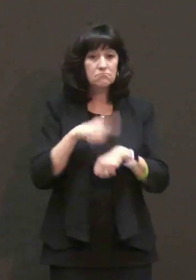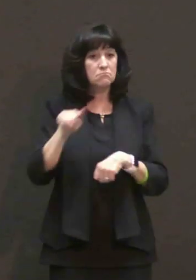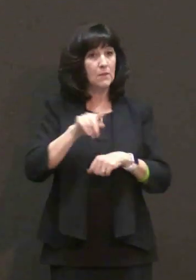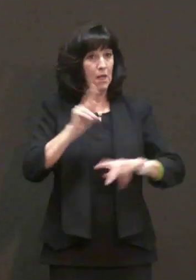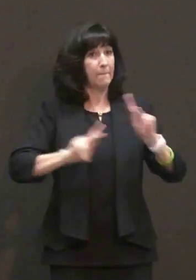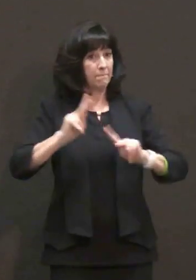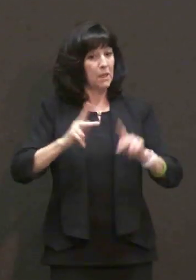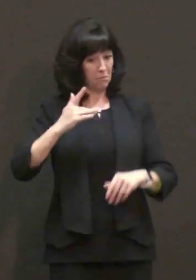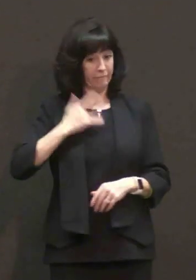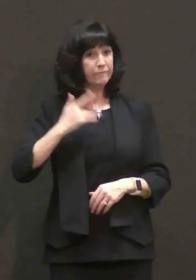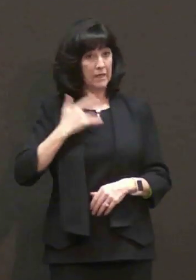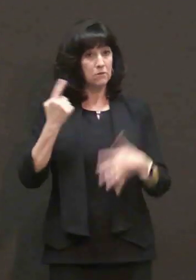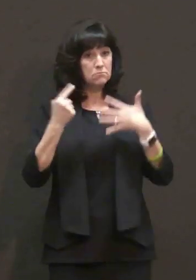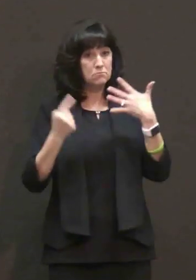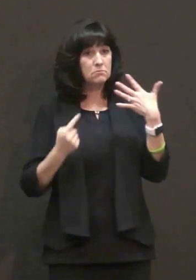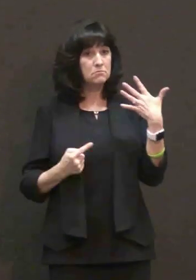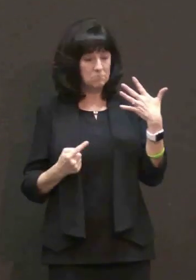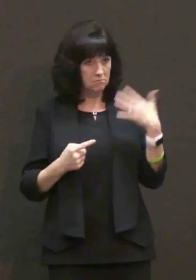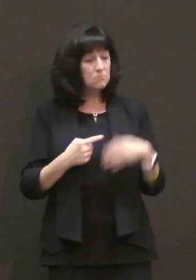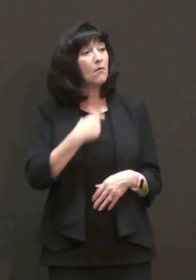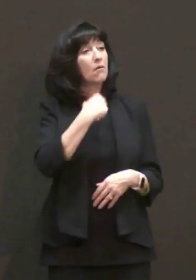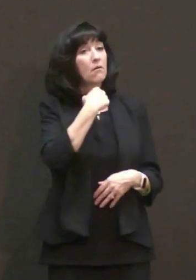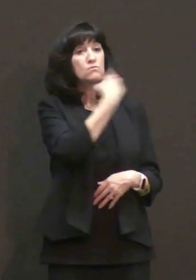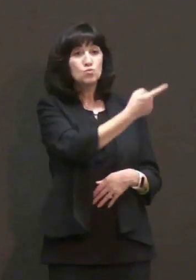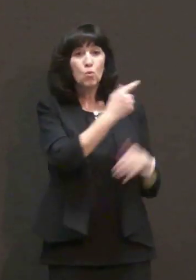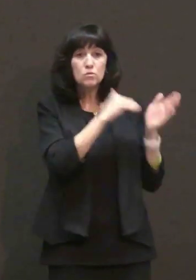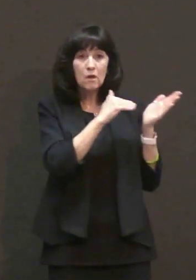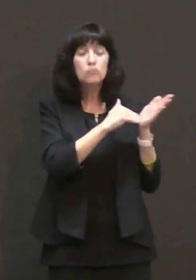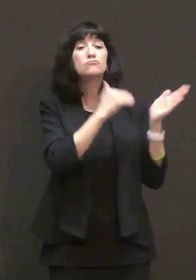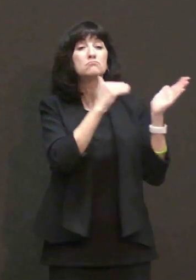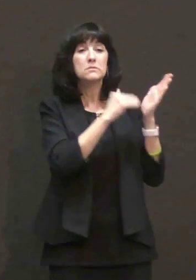presumably symptomatic, because that's the protocol for doing the tests in the